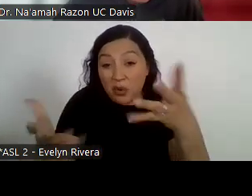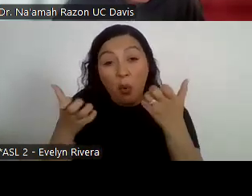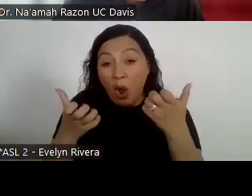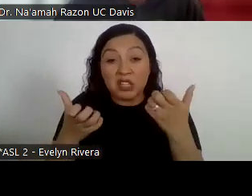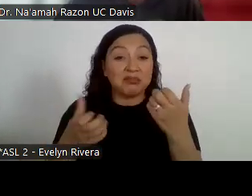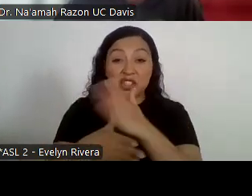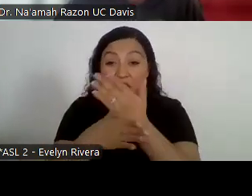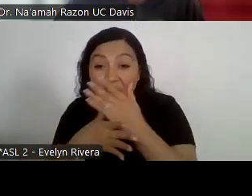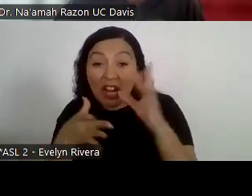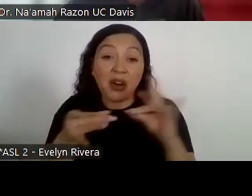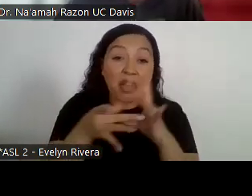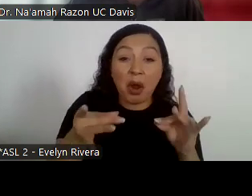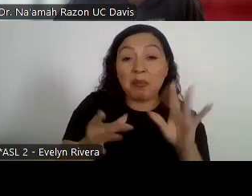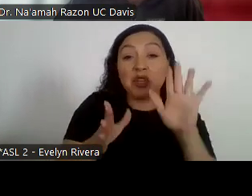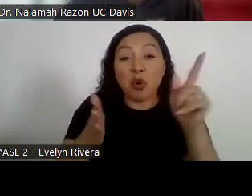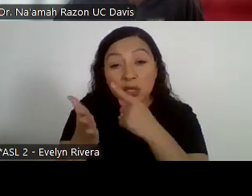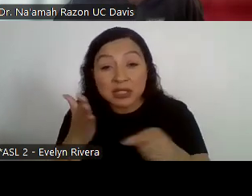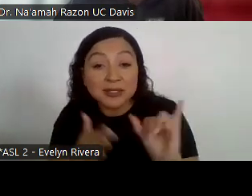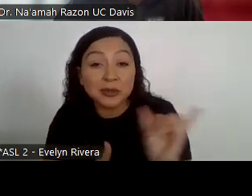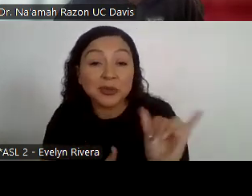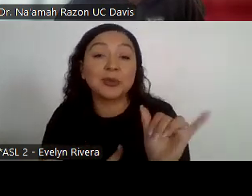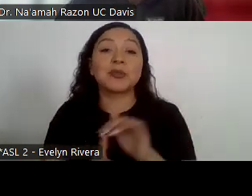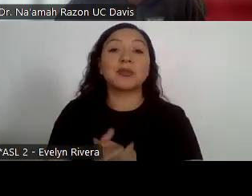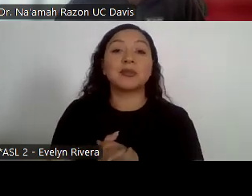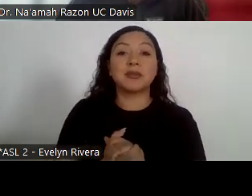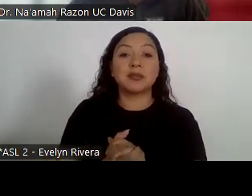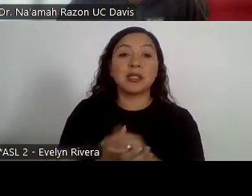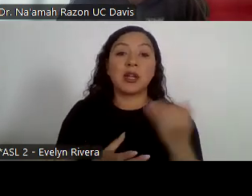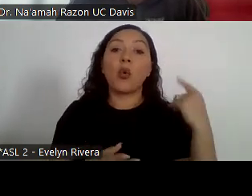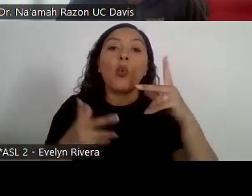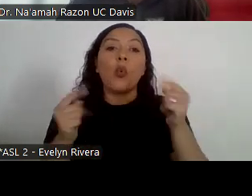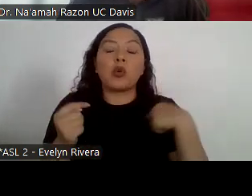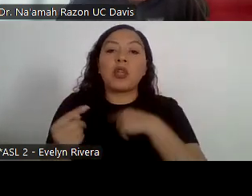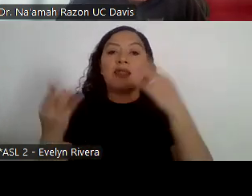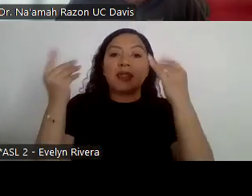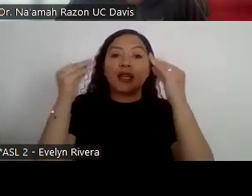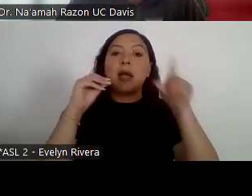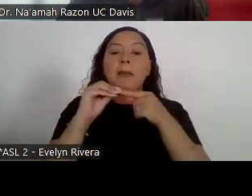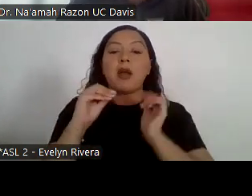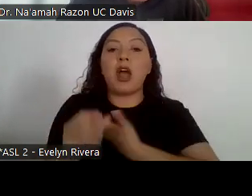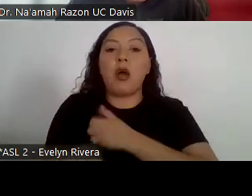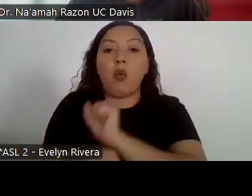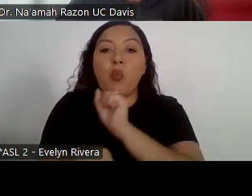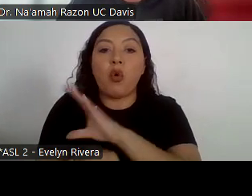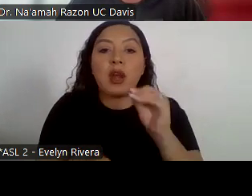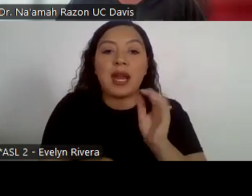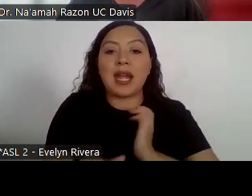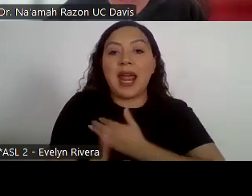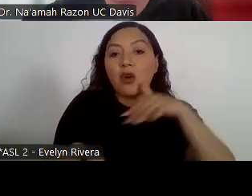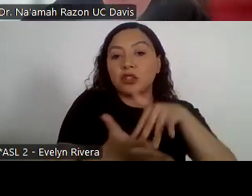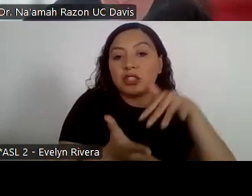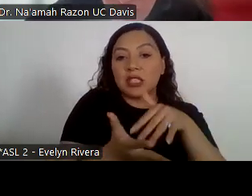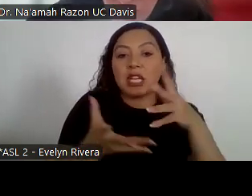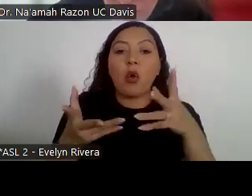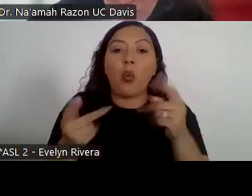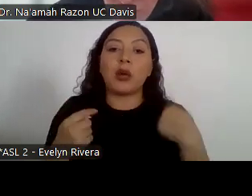any critiques as well. But as we think about deliverables, what would make our work and findings most actionable for you, or those